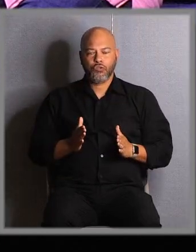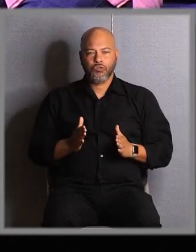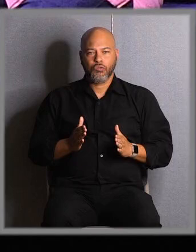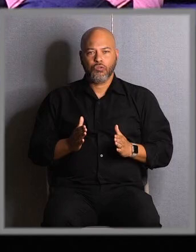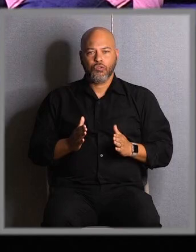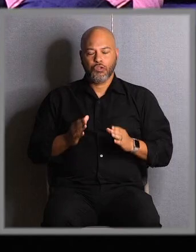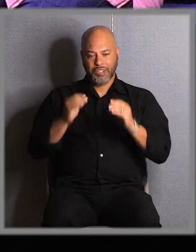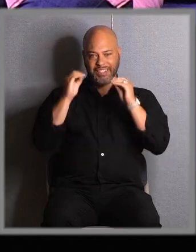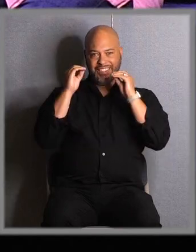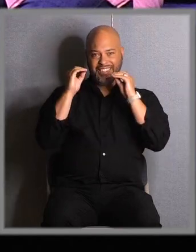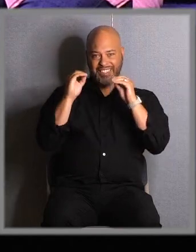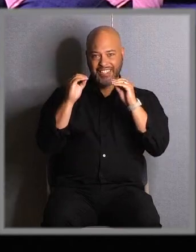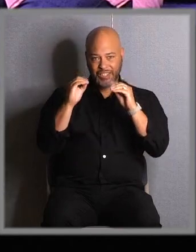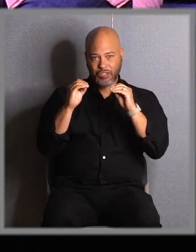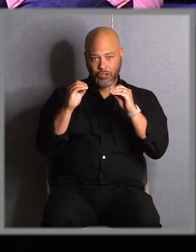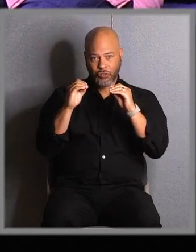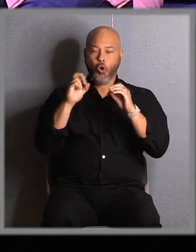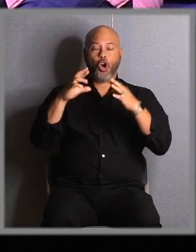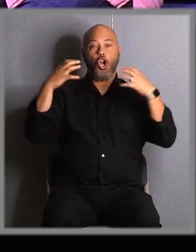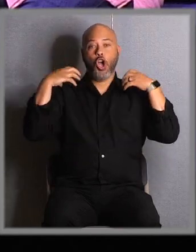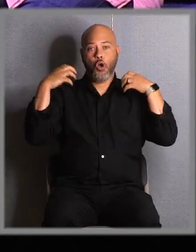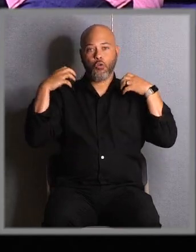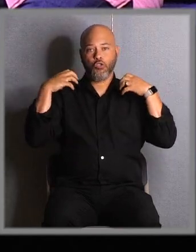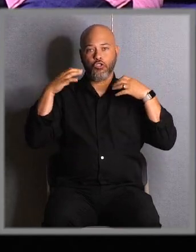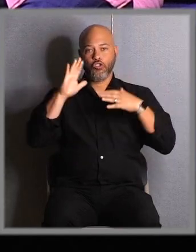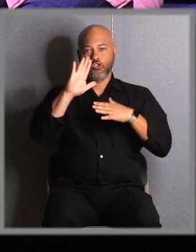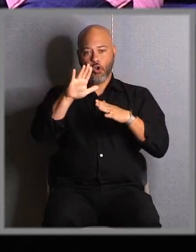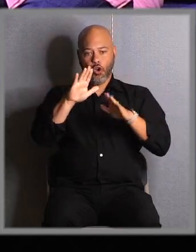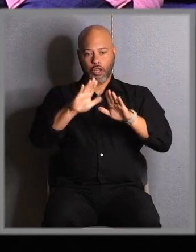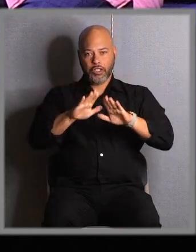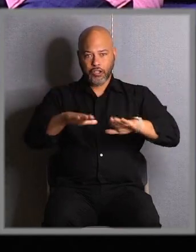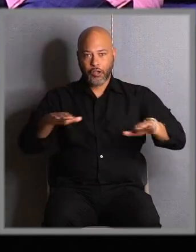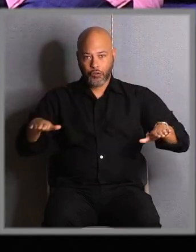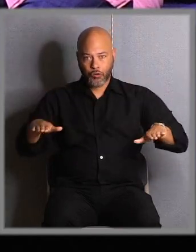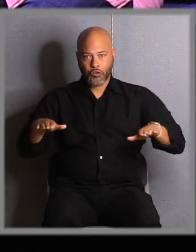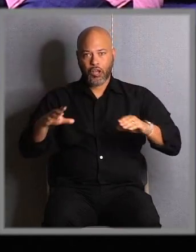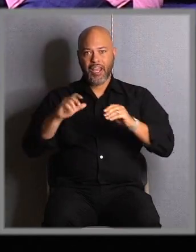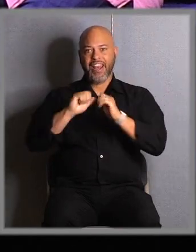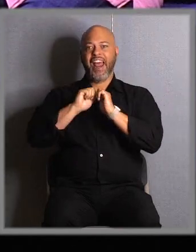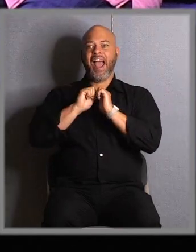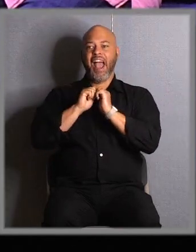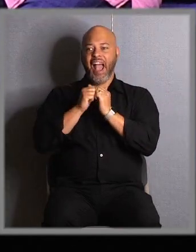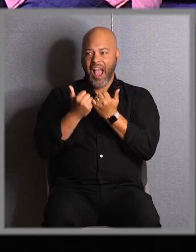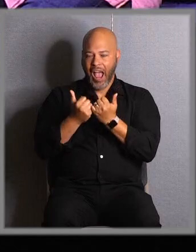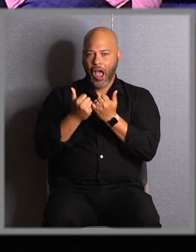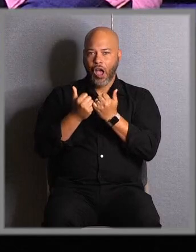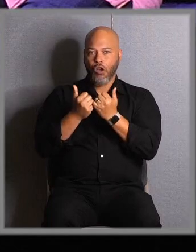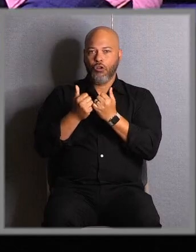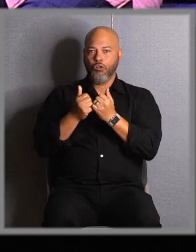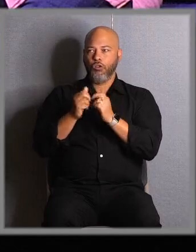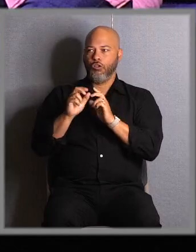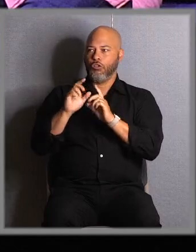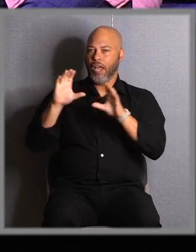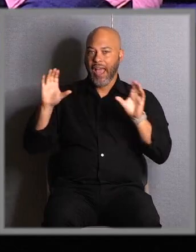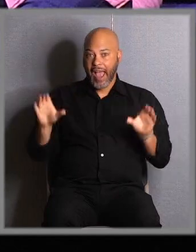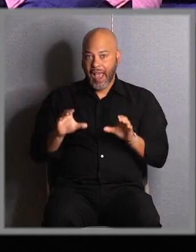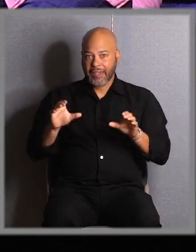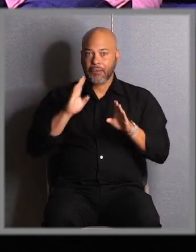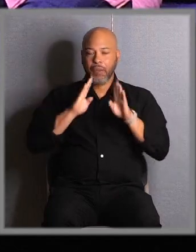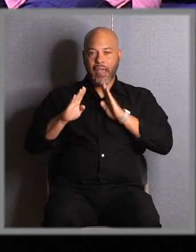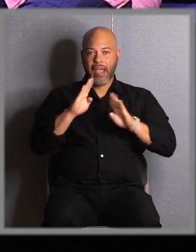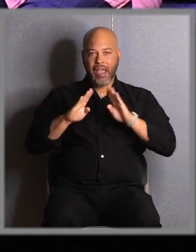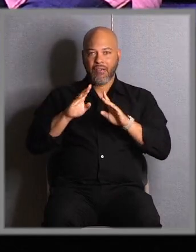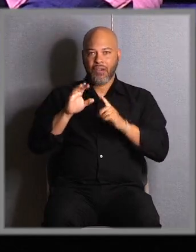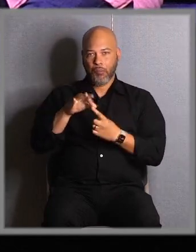to teach or to coach your students and how to respond in